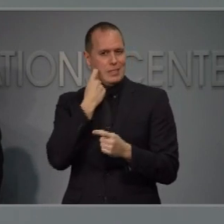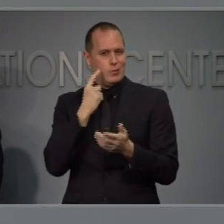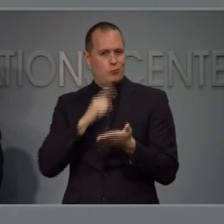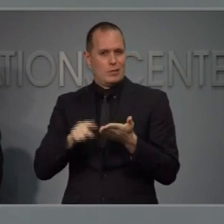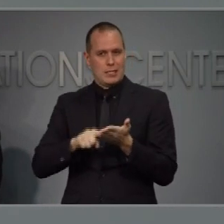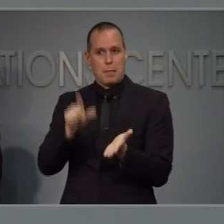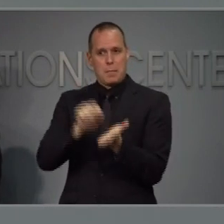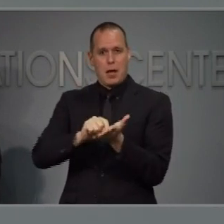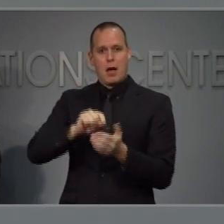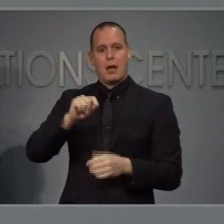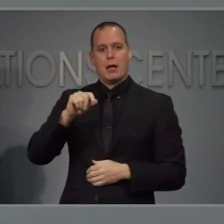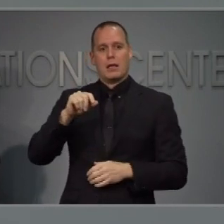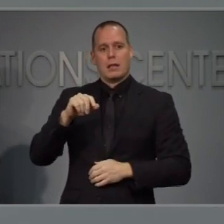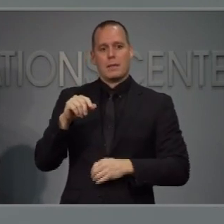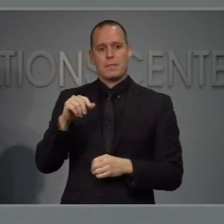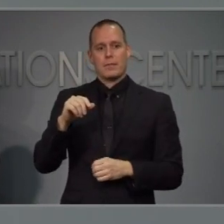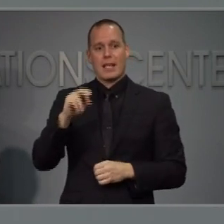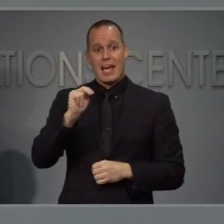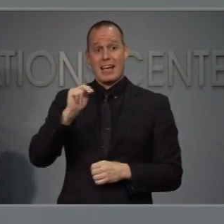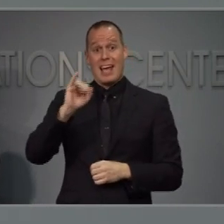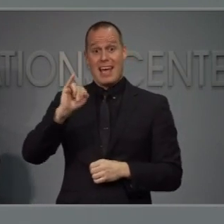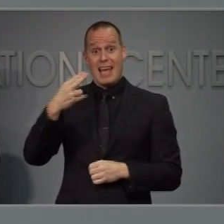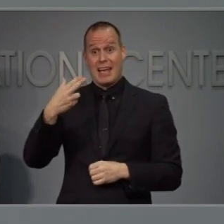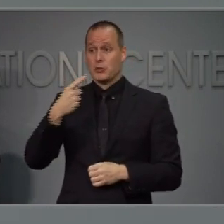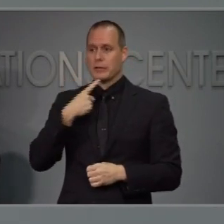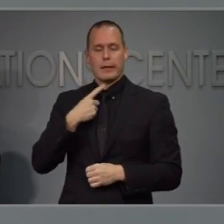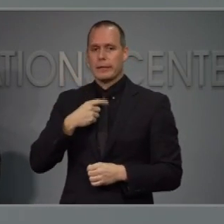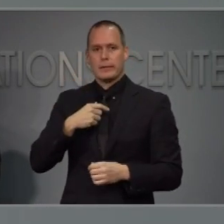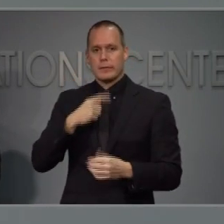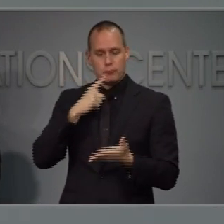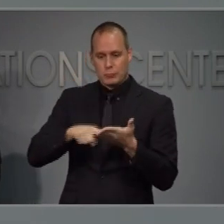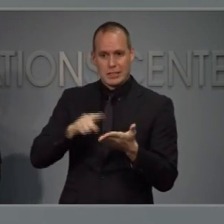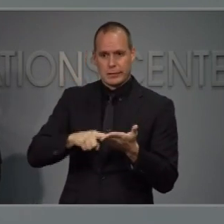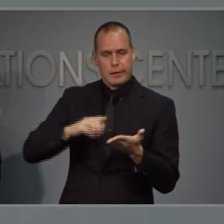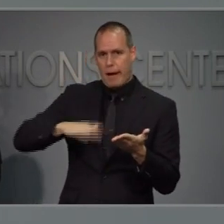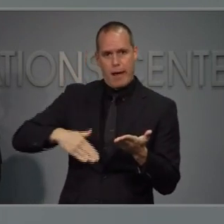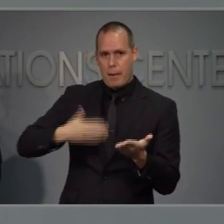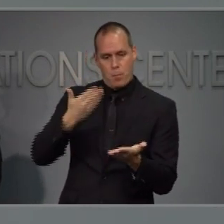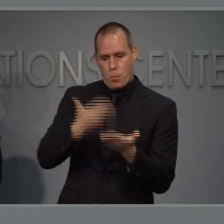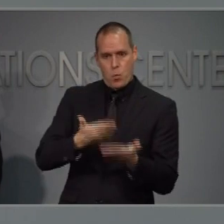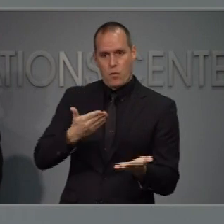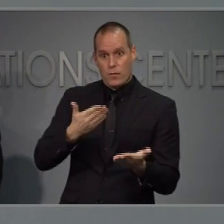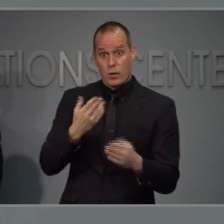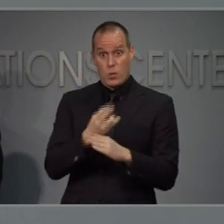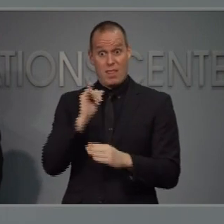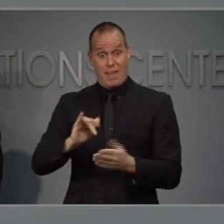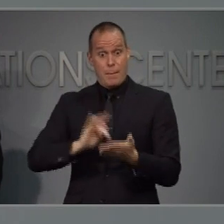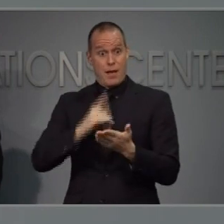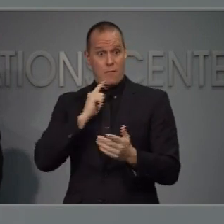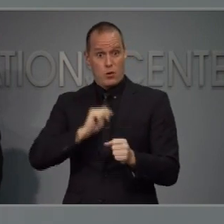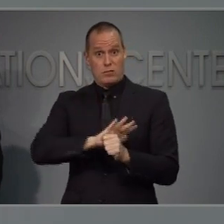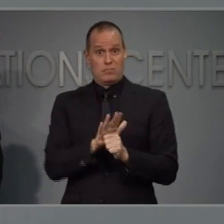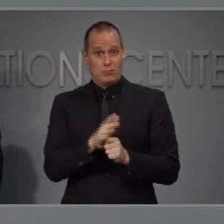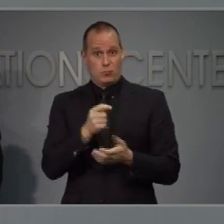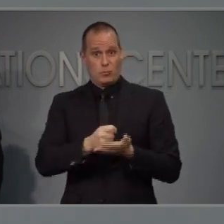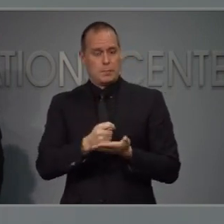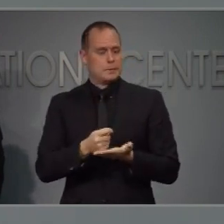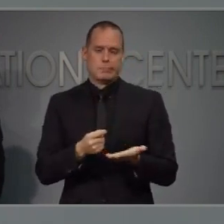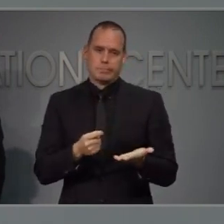says that there is not an appropriate setting yet that the research shows to use that kind of medication. Thank you.